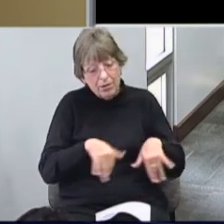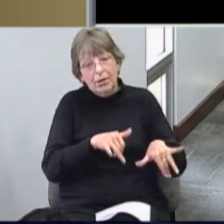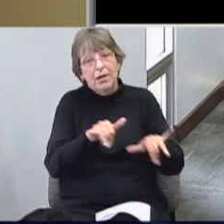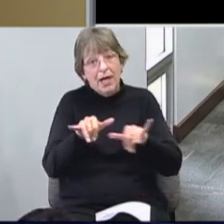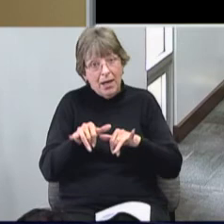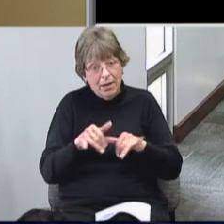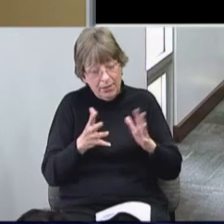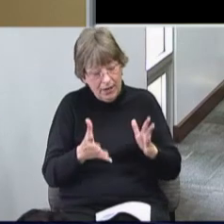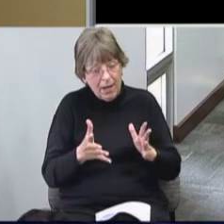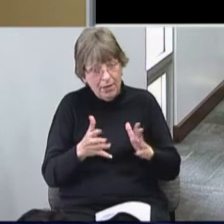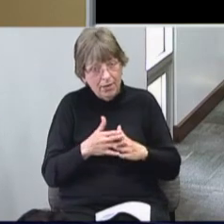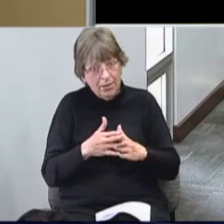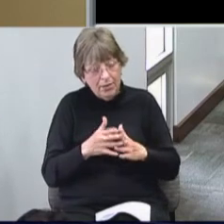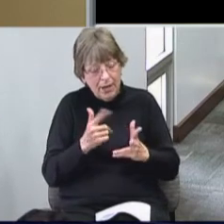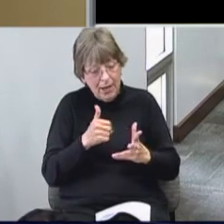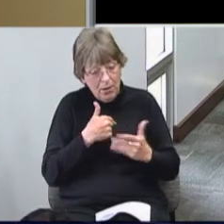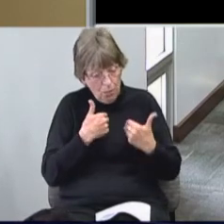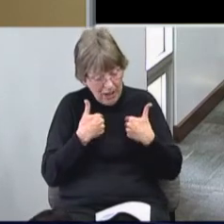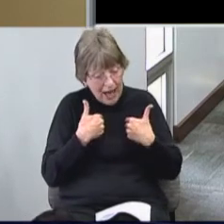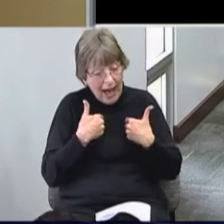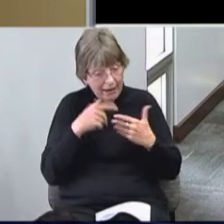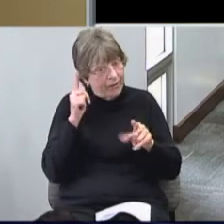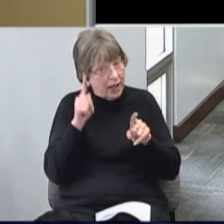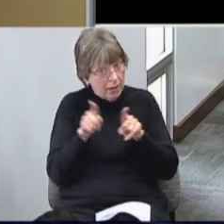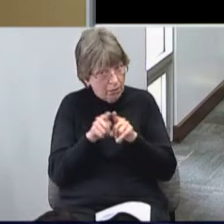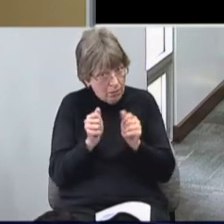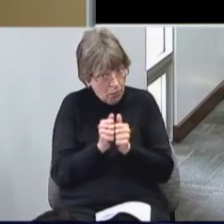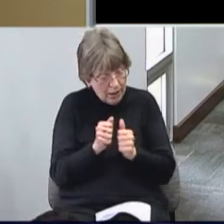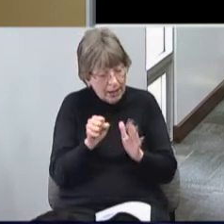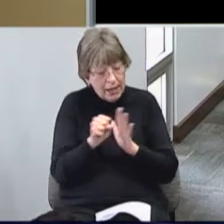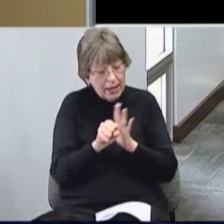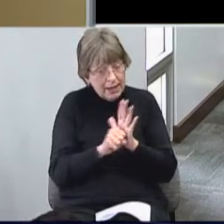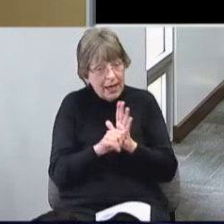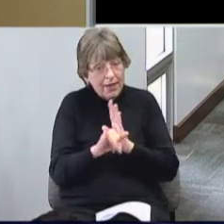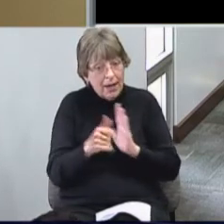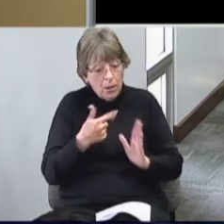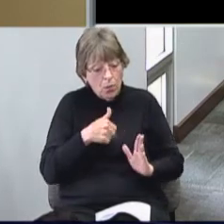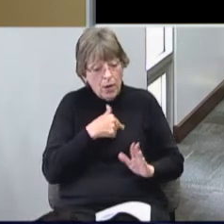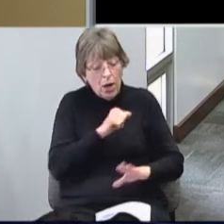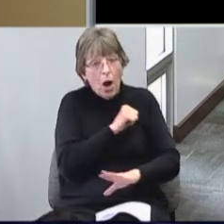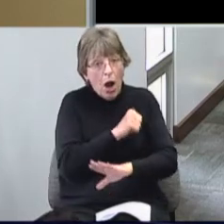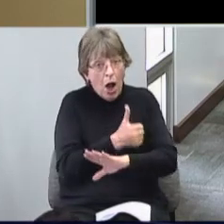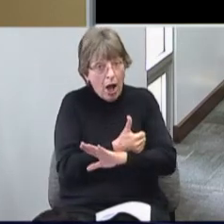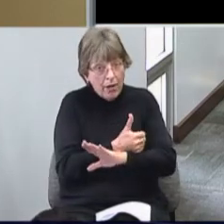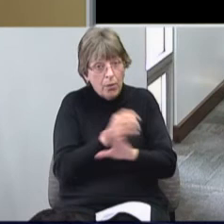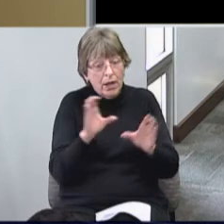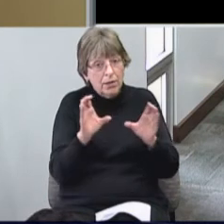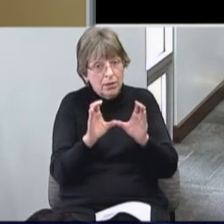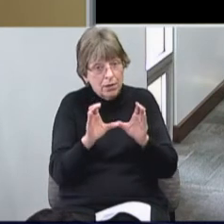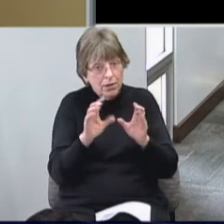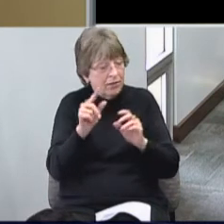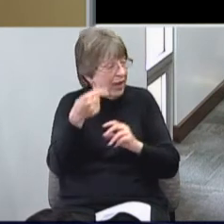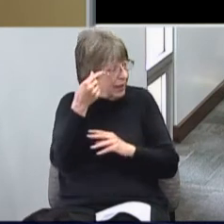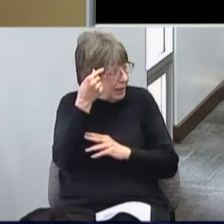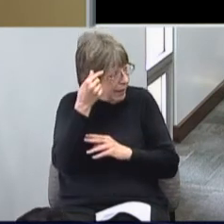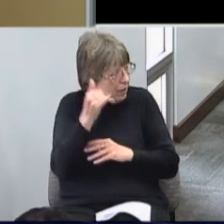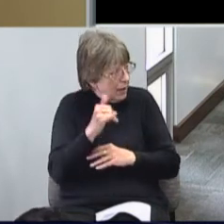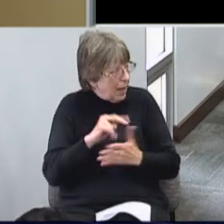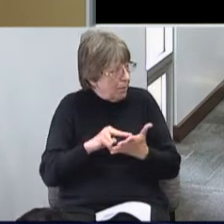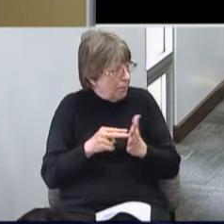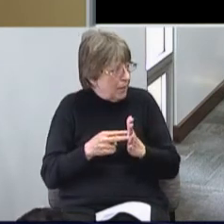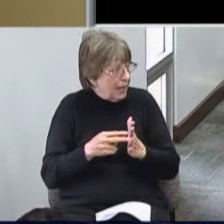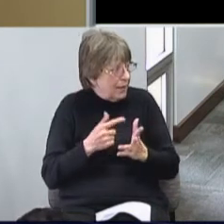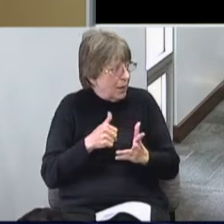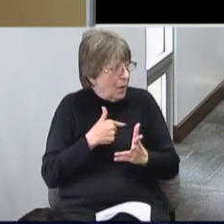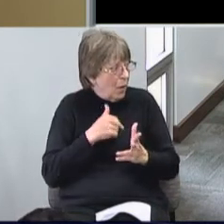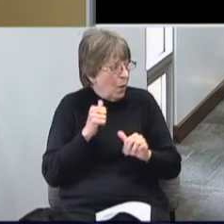Rehabilitation, which we have an agreement with the state that we are an authorized certified local government. And what that means is